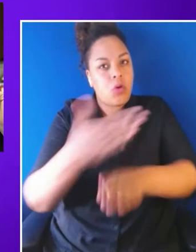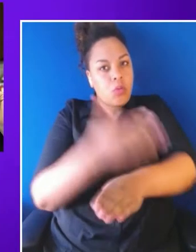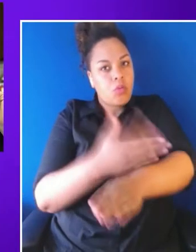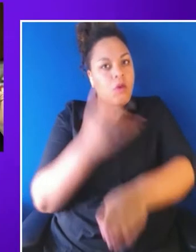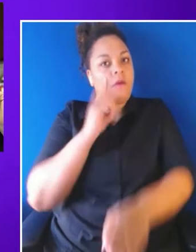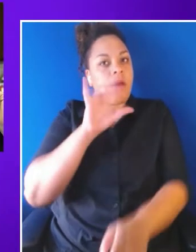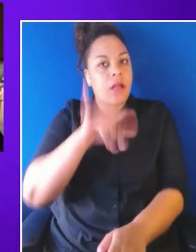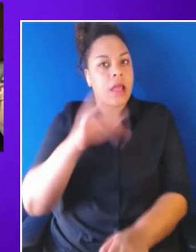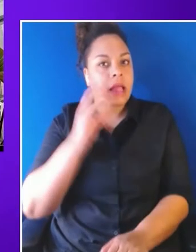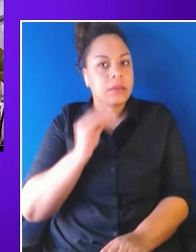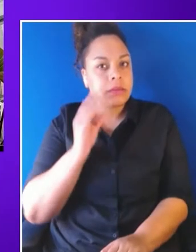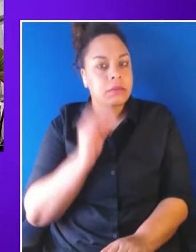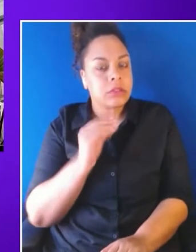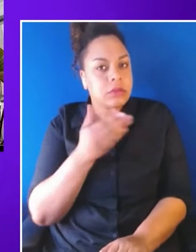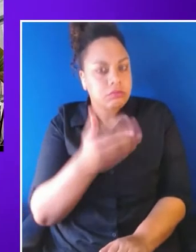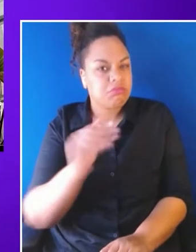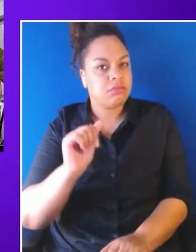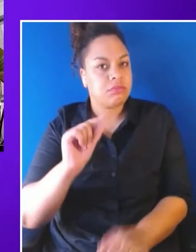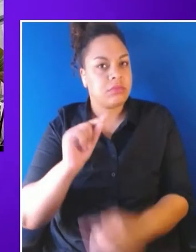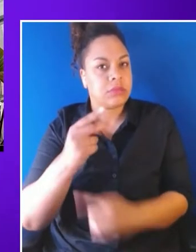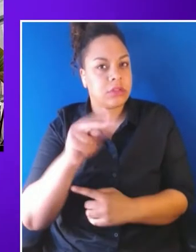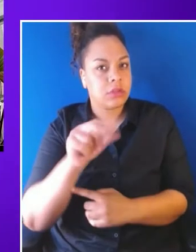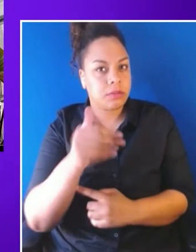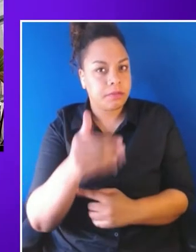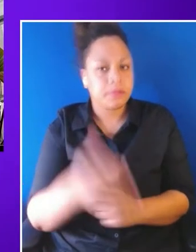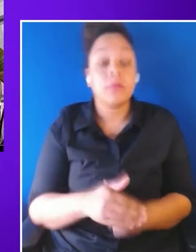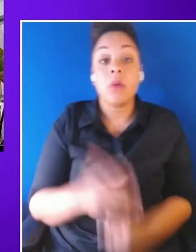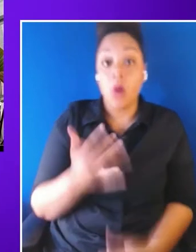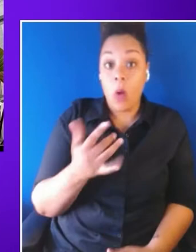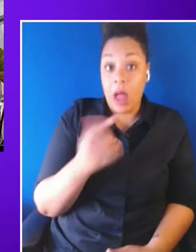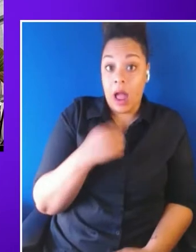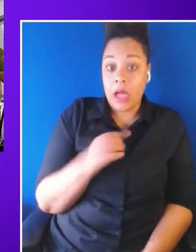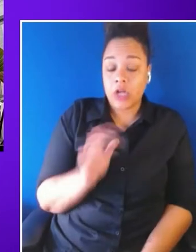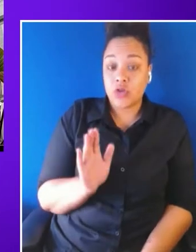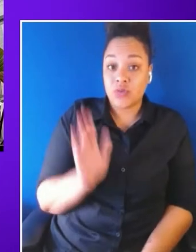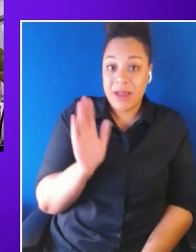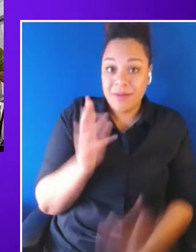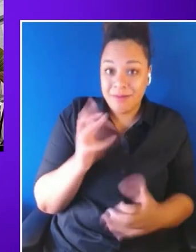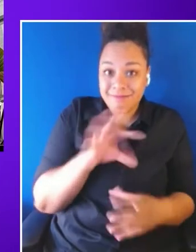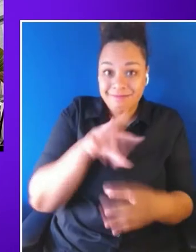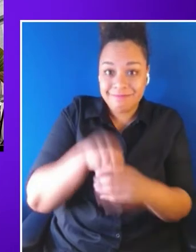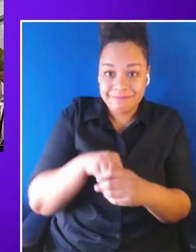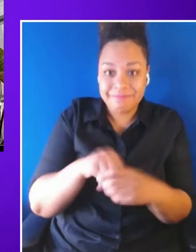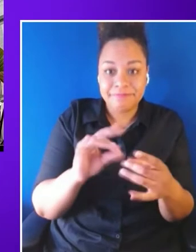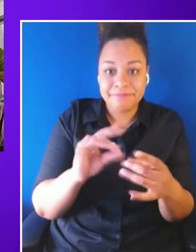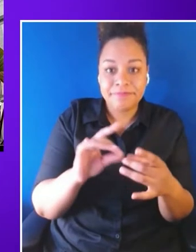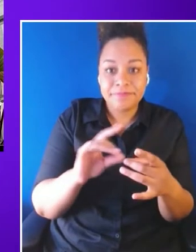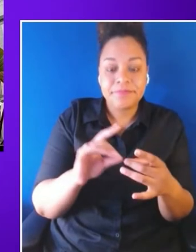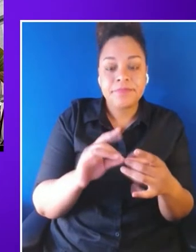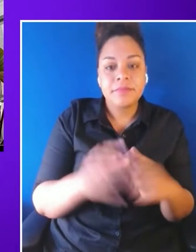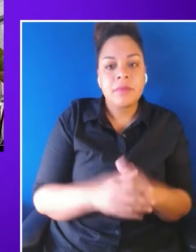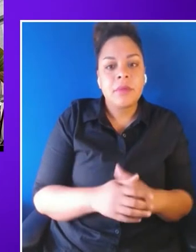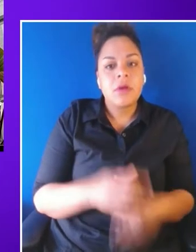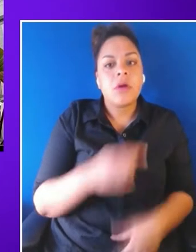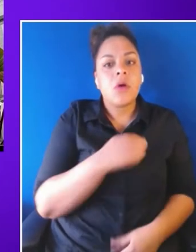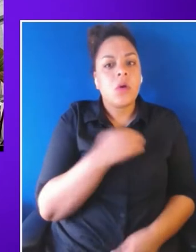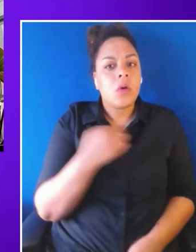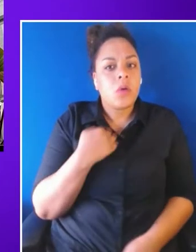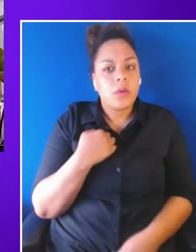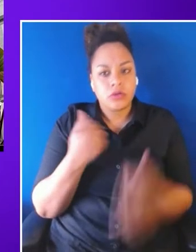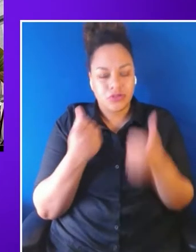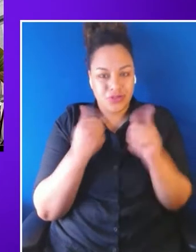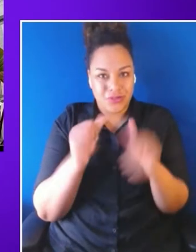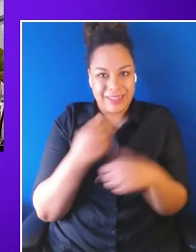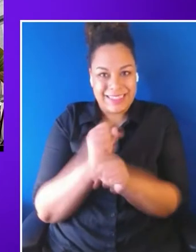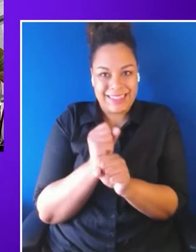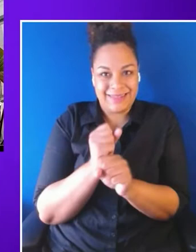Well, one thing I wanted to bring up and why I raised my hand is that we were trying to get the burners together